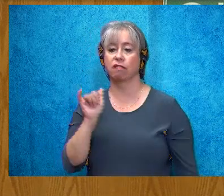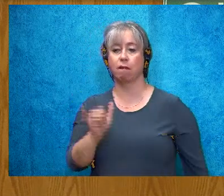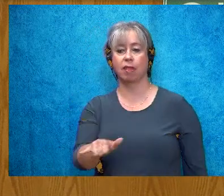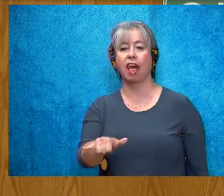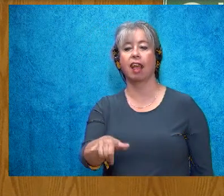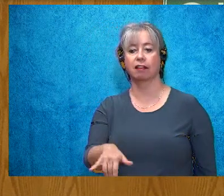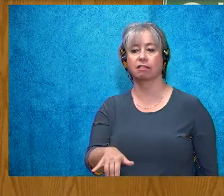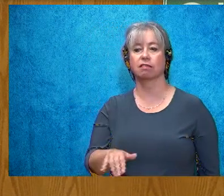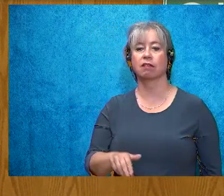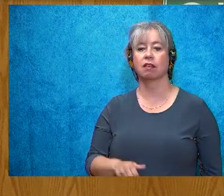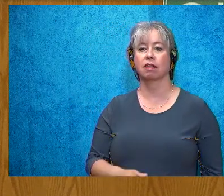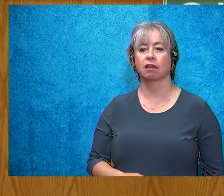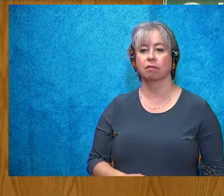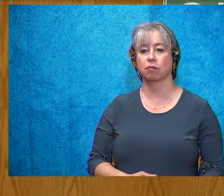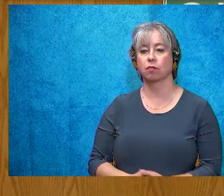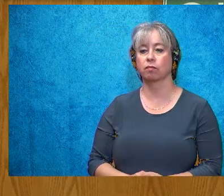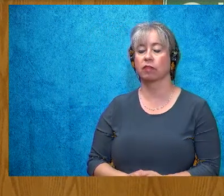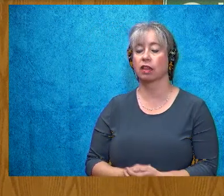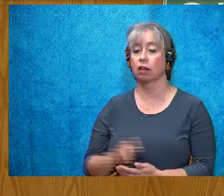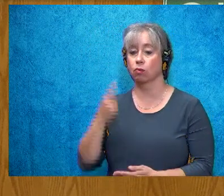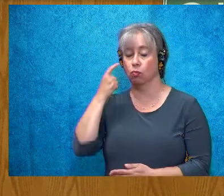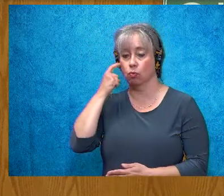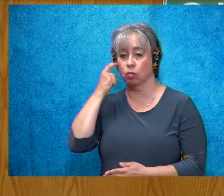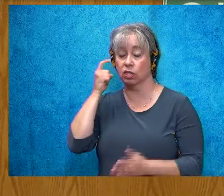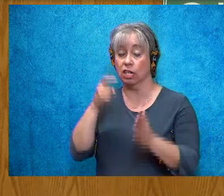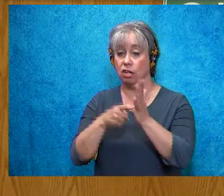it as far as energy input